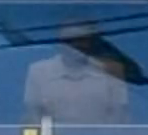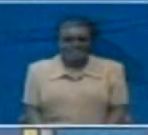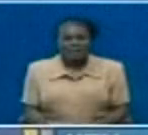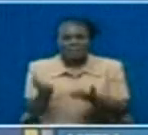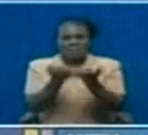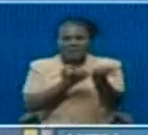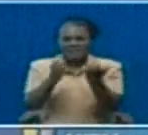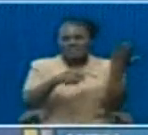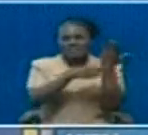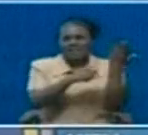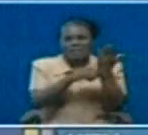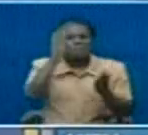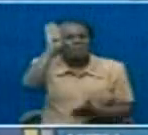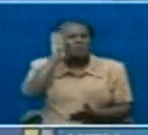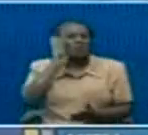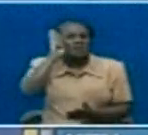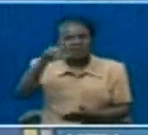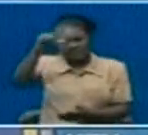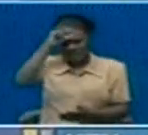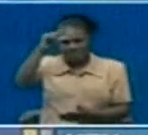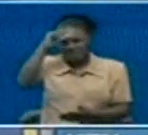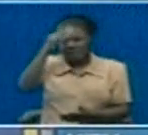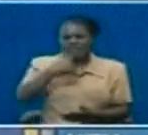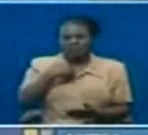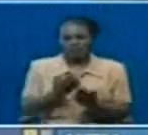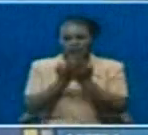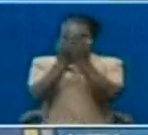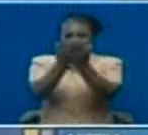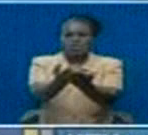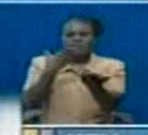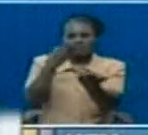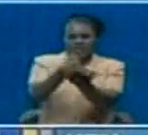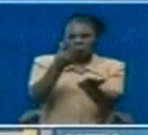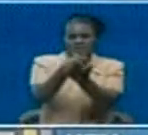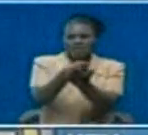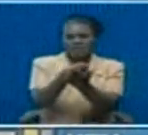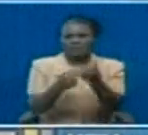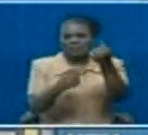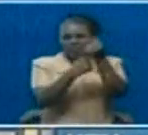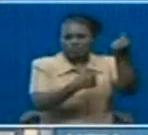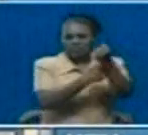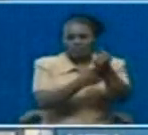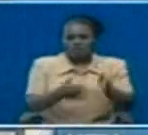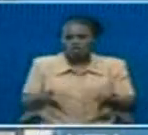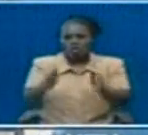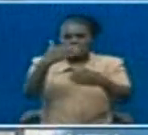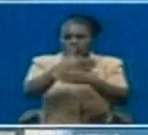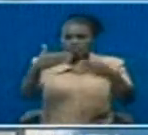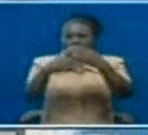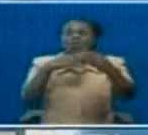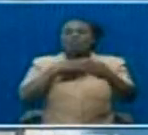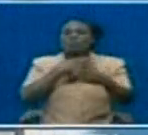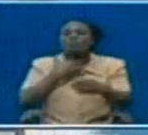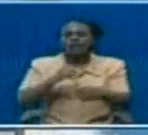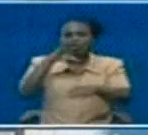is business. My name is Boni Tunya. The government is set to provide financial guarantees to road contractors seeking to secure loans from